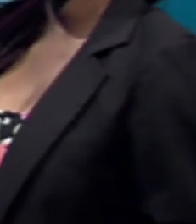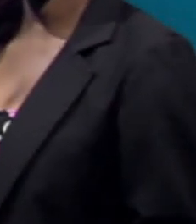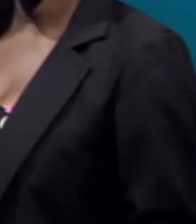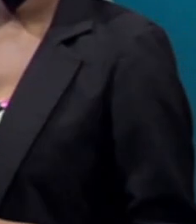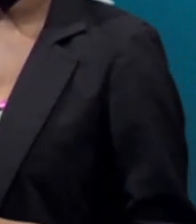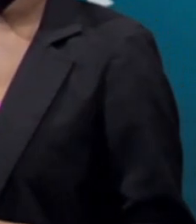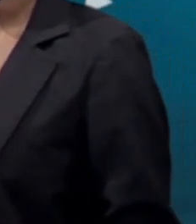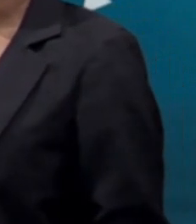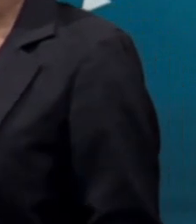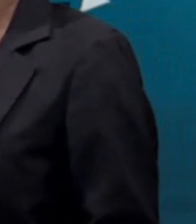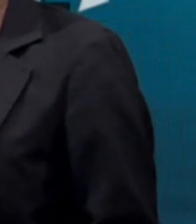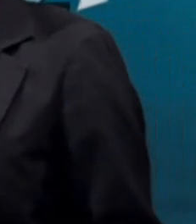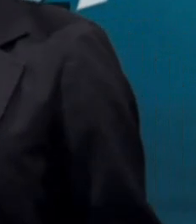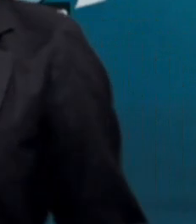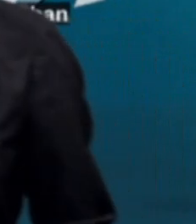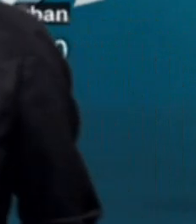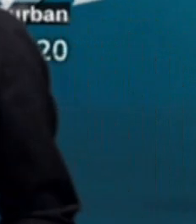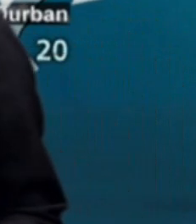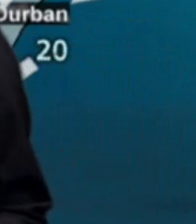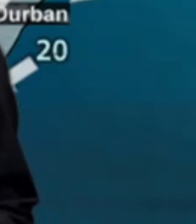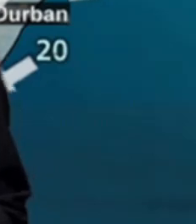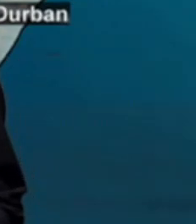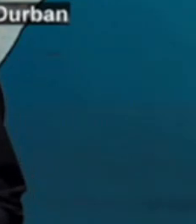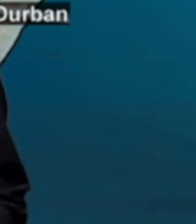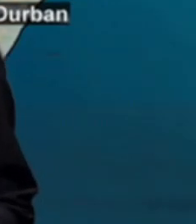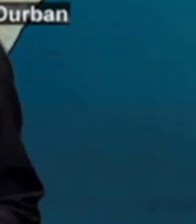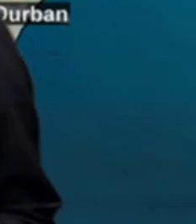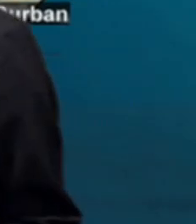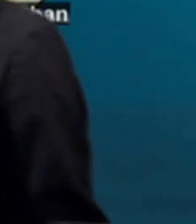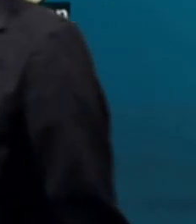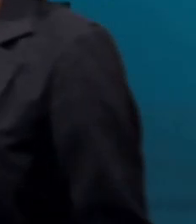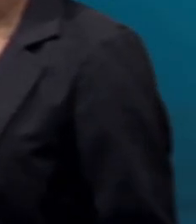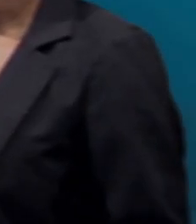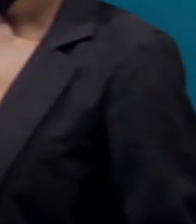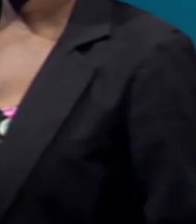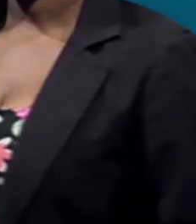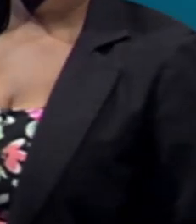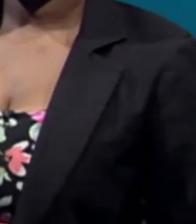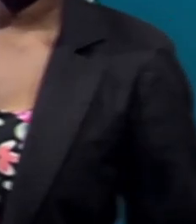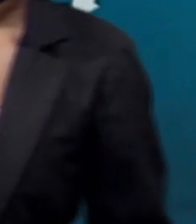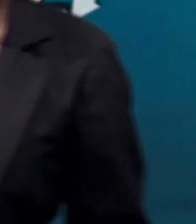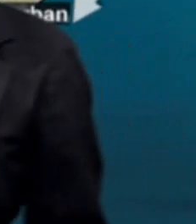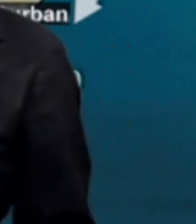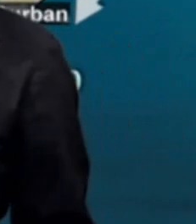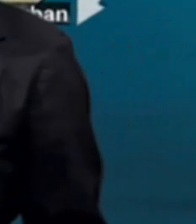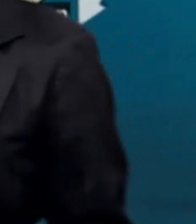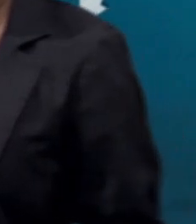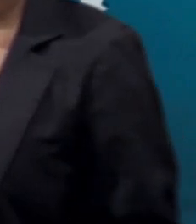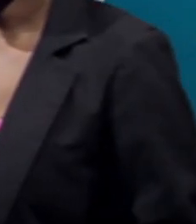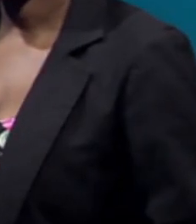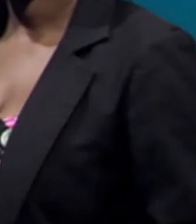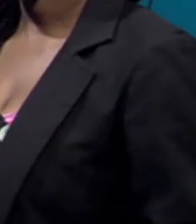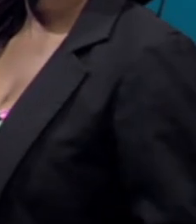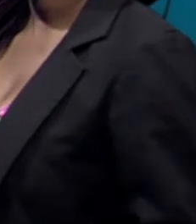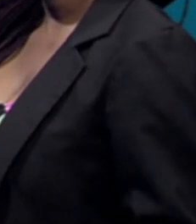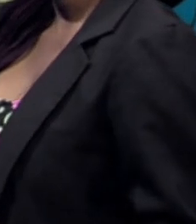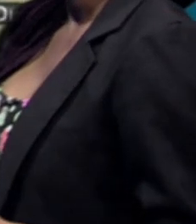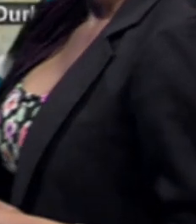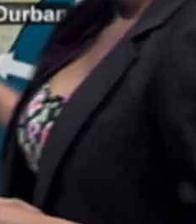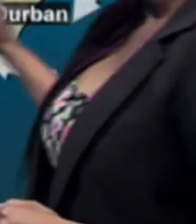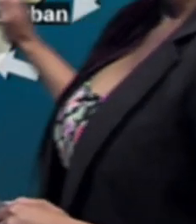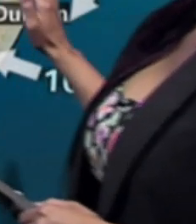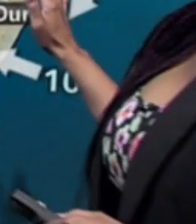30 re lebela bophirima jwa naga bo tla nna le gone go aparelwa ke maru ka moso le teng fa re lebelela ko bophirima jwa naga go rarela karolo a